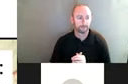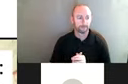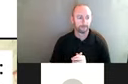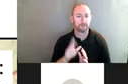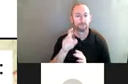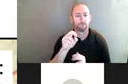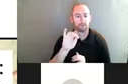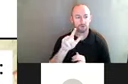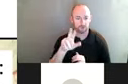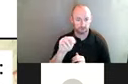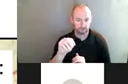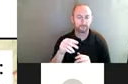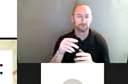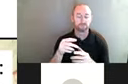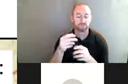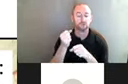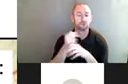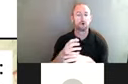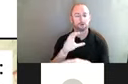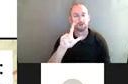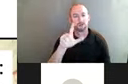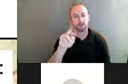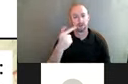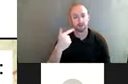Beryllium is a known lung carcinogen. So this